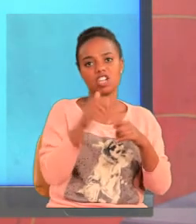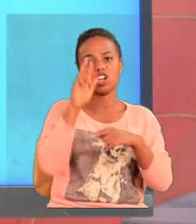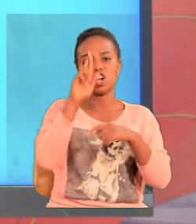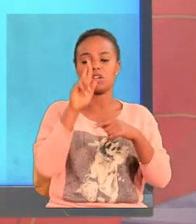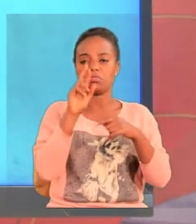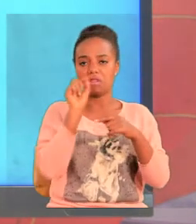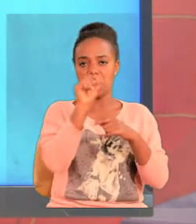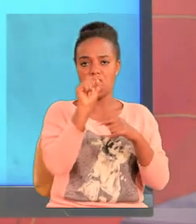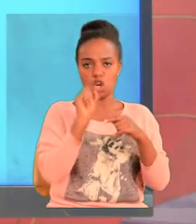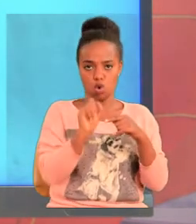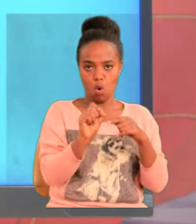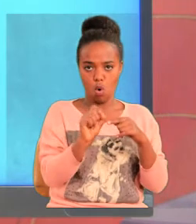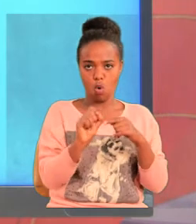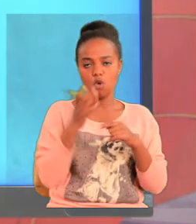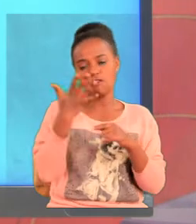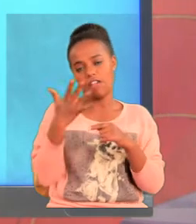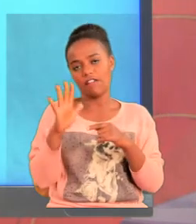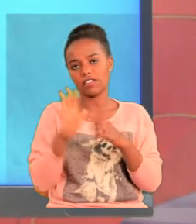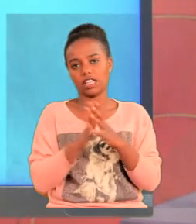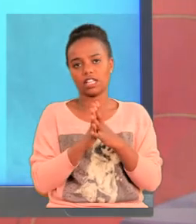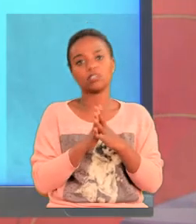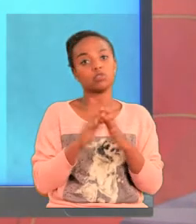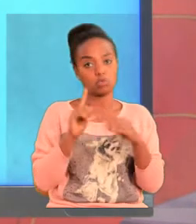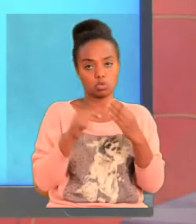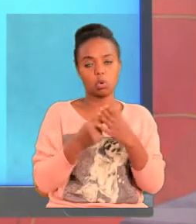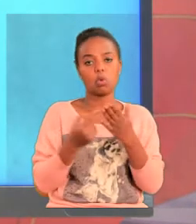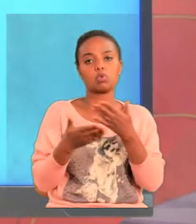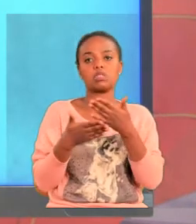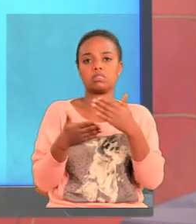to simplify. So, simplifying this, you'll have this one.